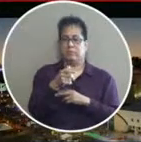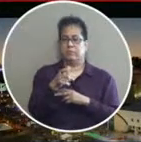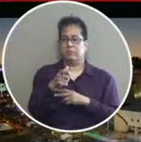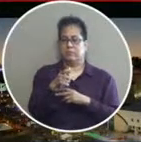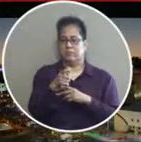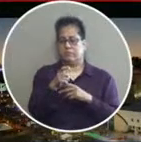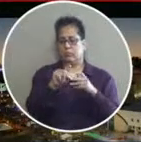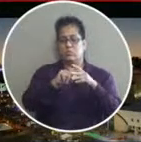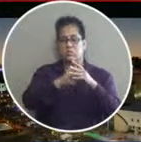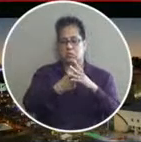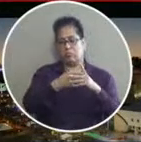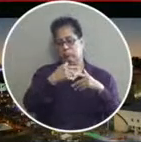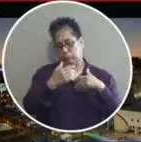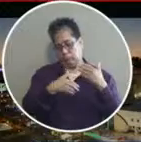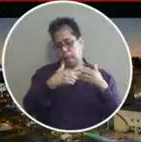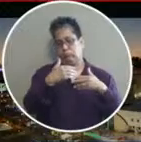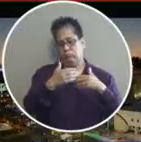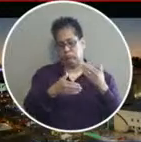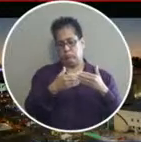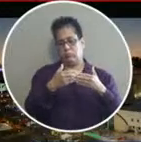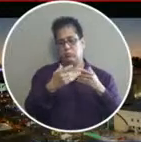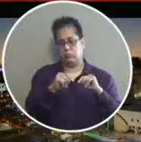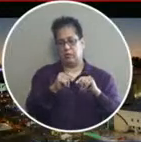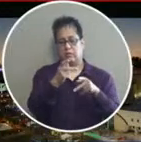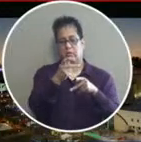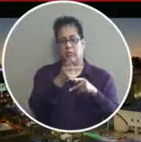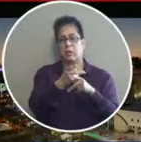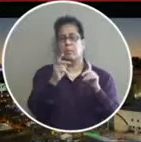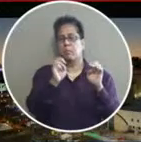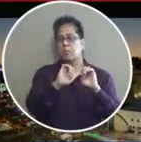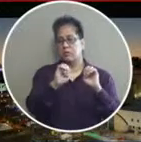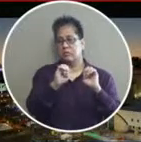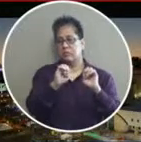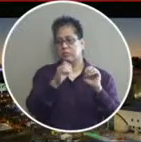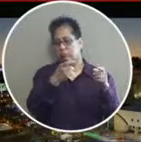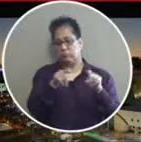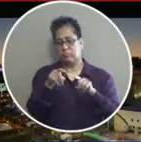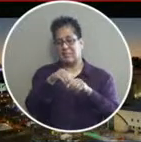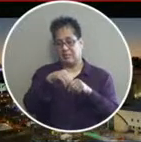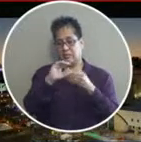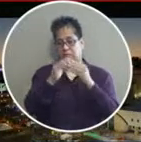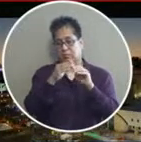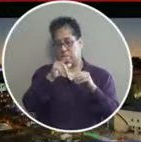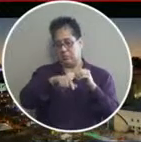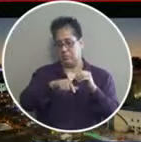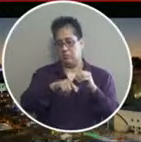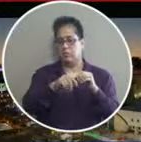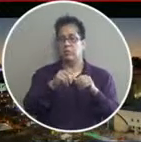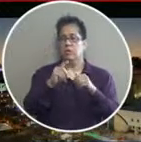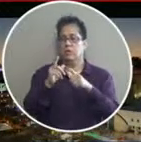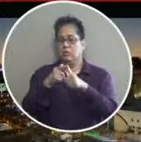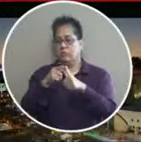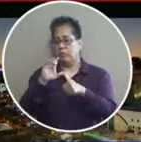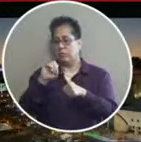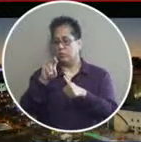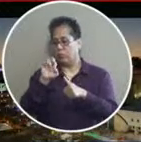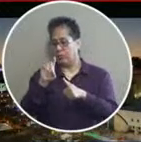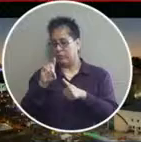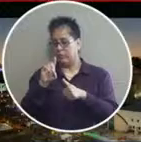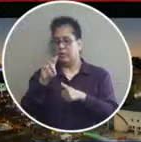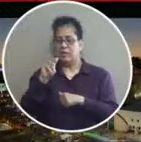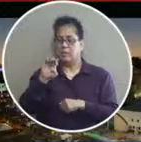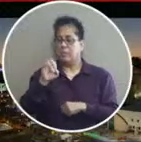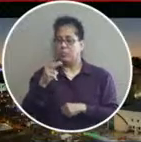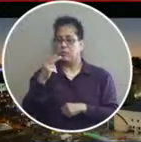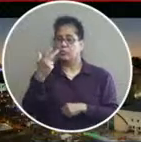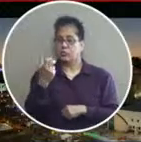and started to move forward in terms of addressing the emergency need in our community. The first COVID case was diagnosed on